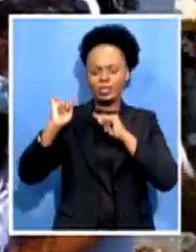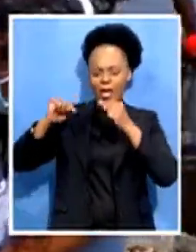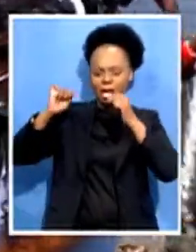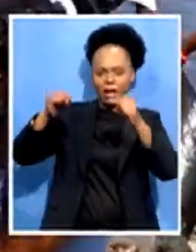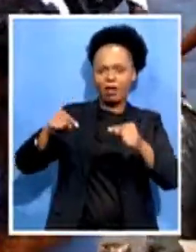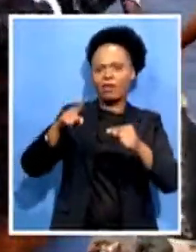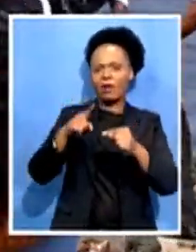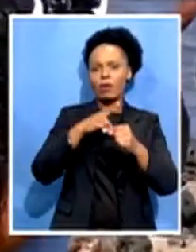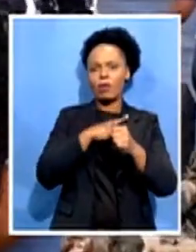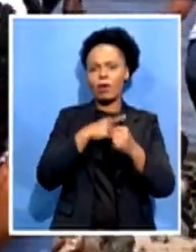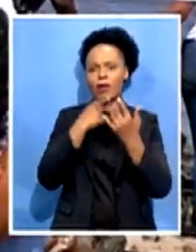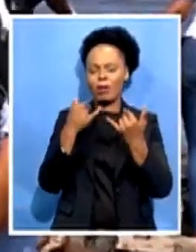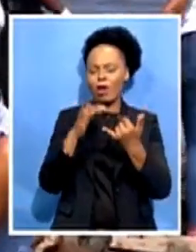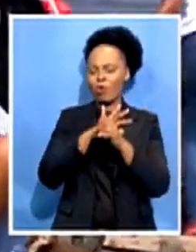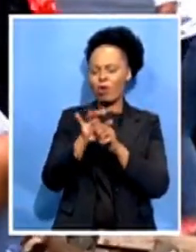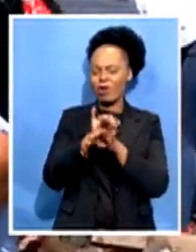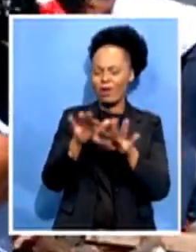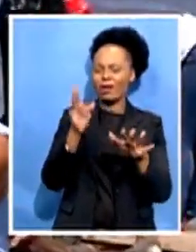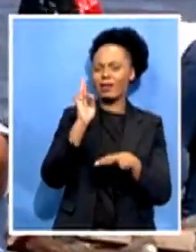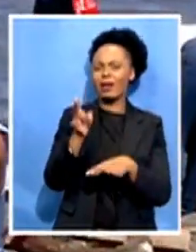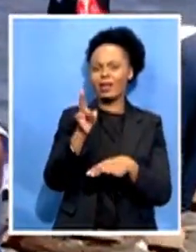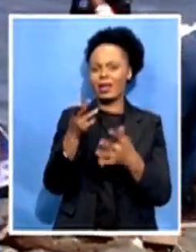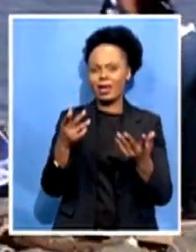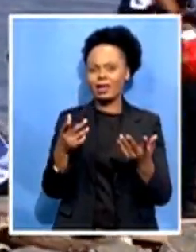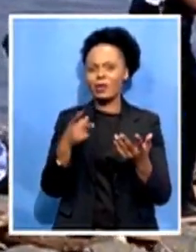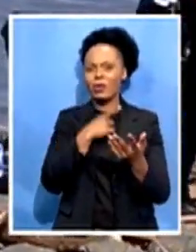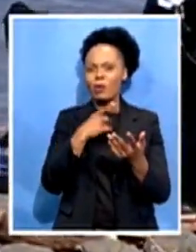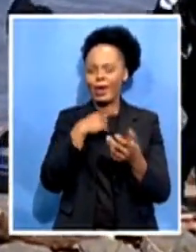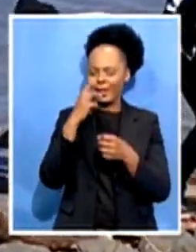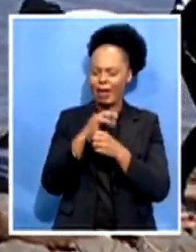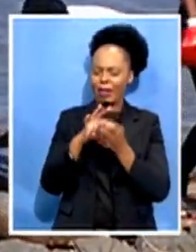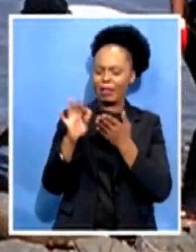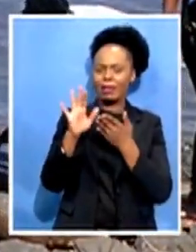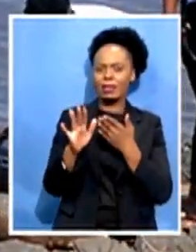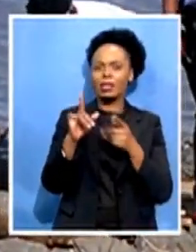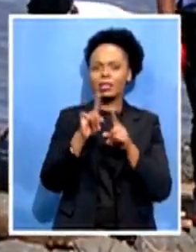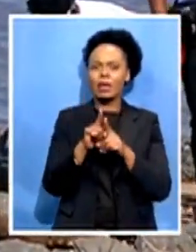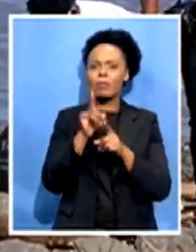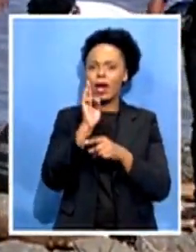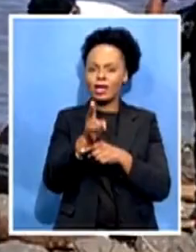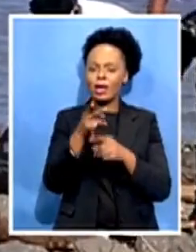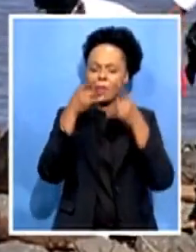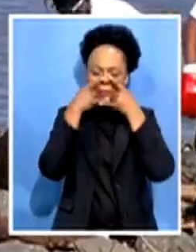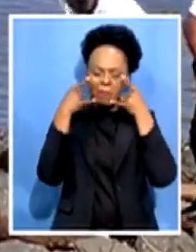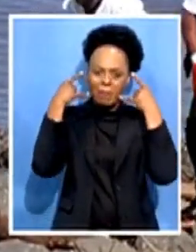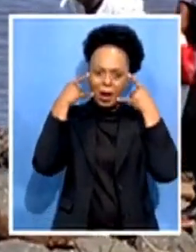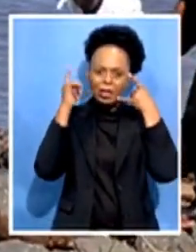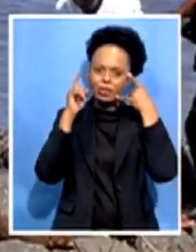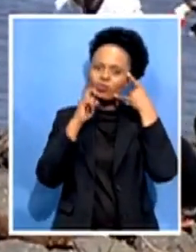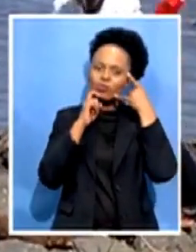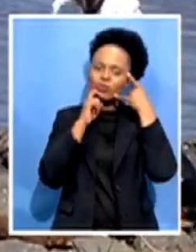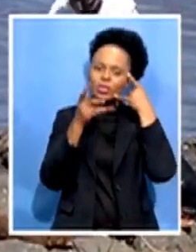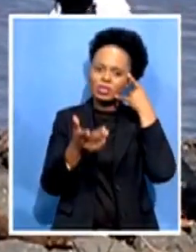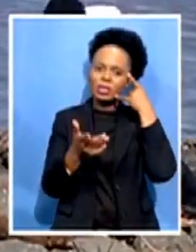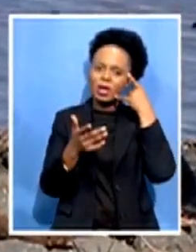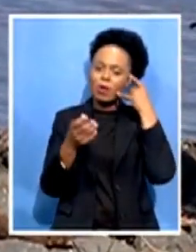just coming along, was coming through, is the once of use masks. And because we have this throwaway culture as a people,